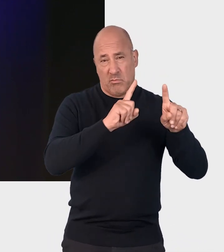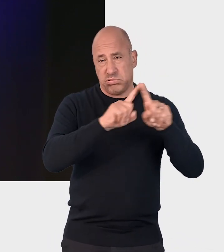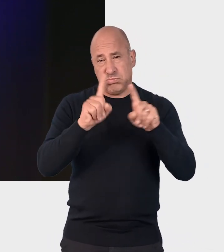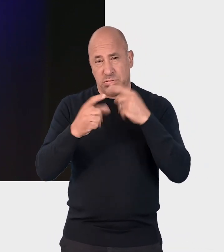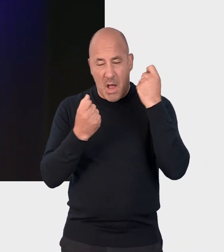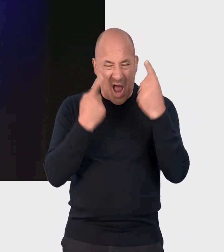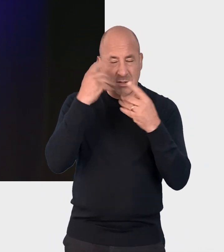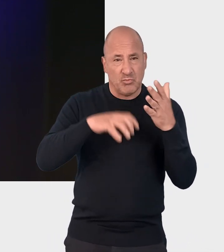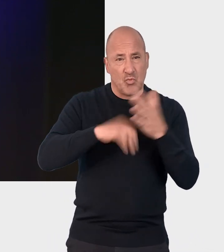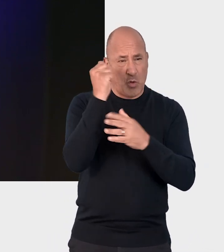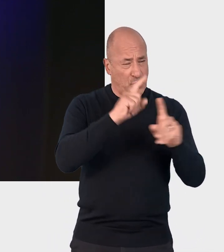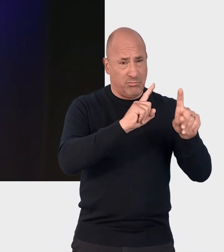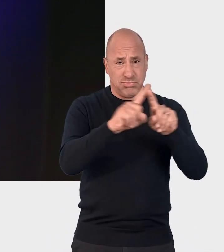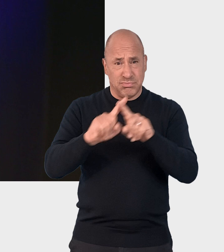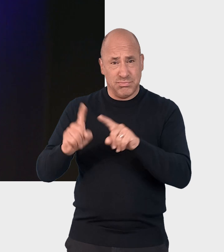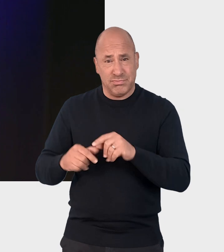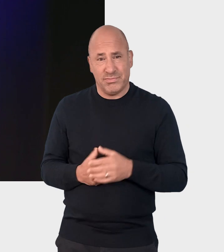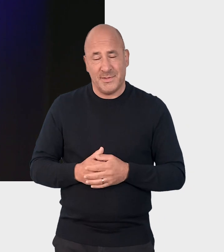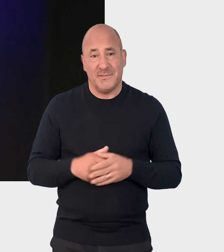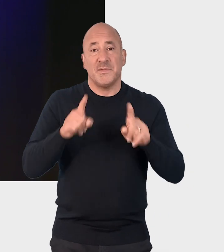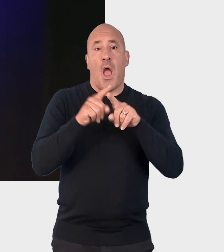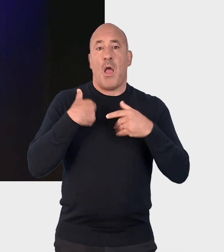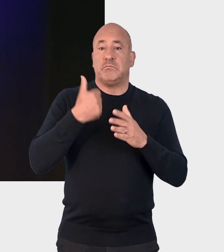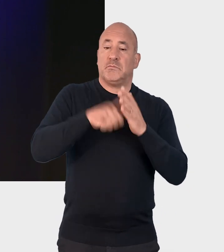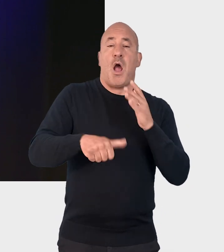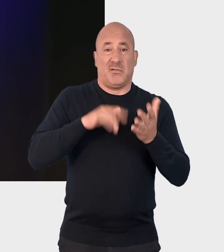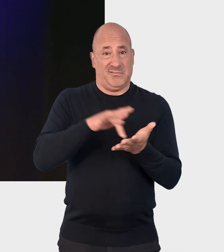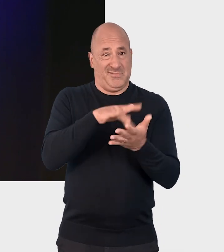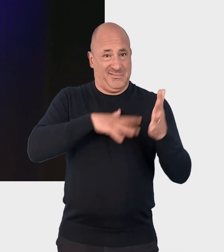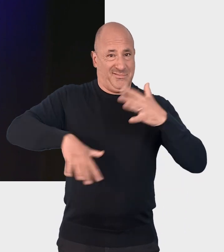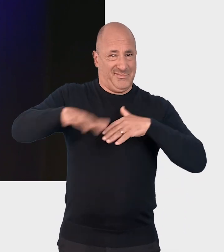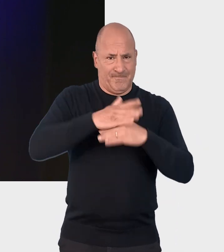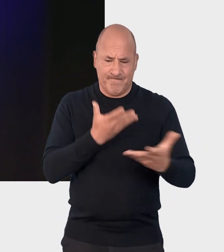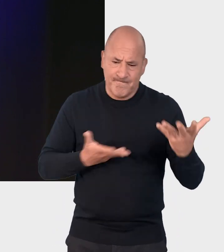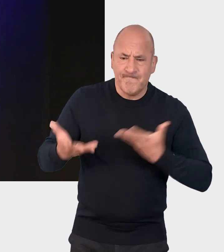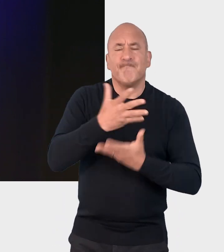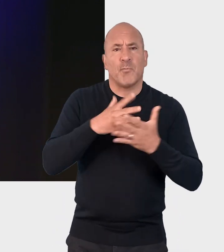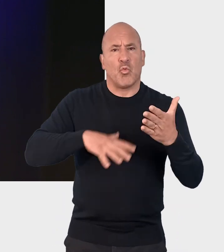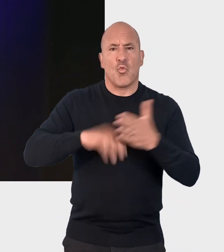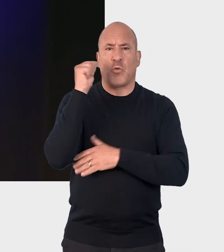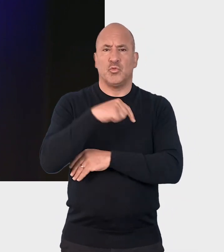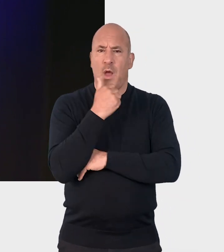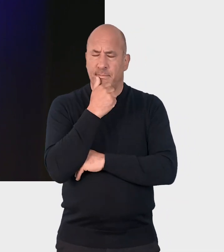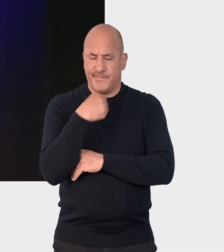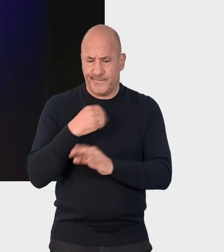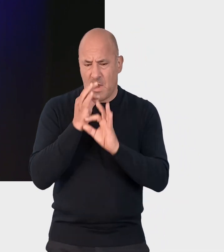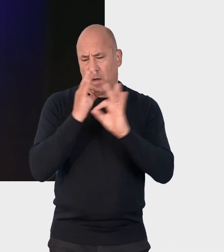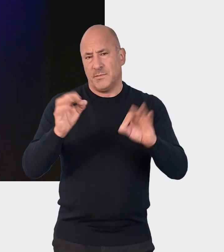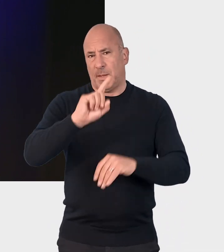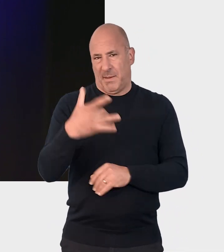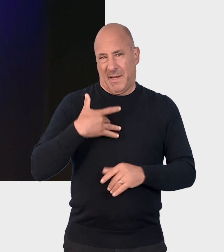a rich diversity of ideas and cultures. We also started a citywide